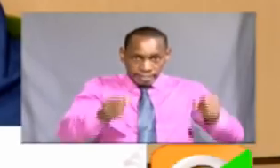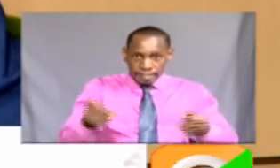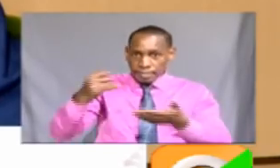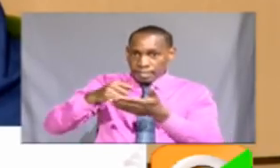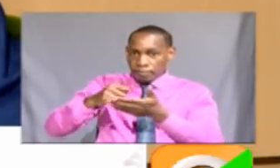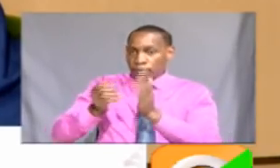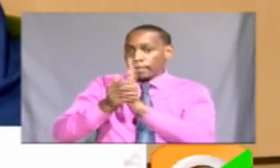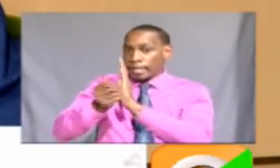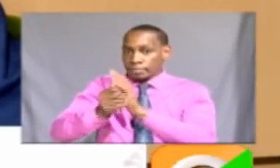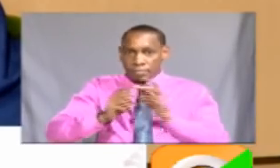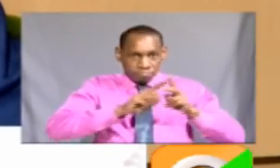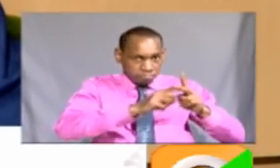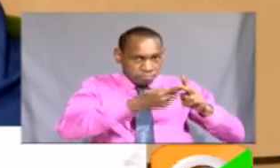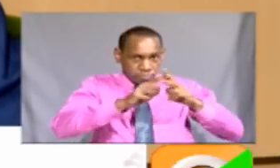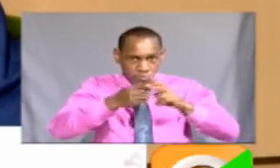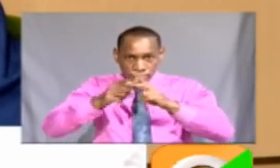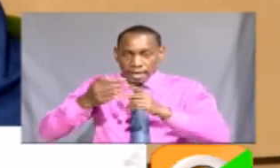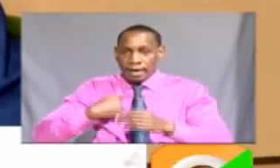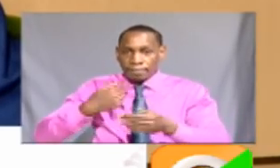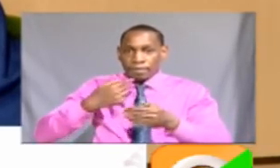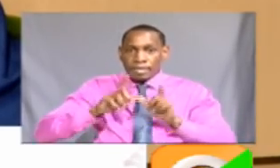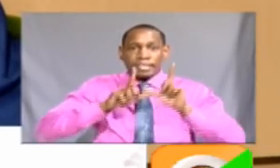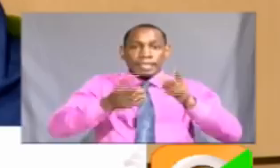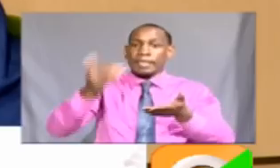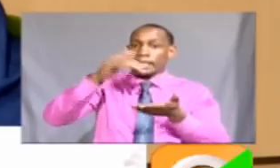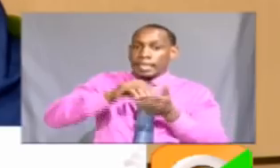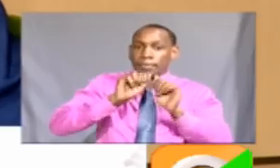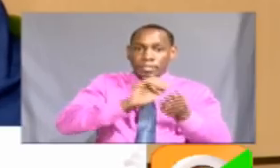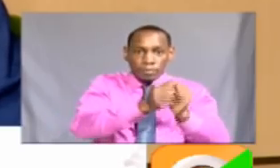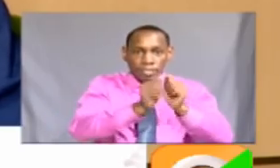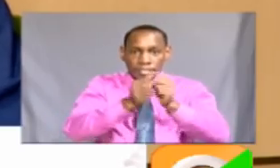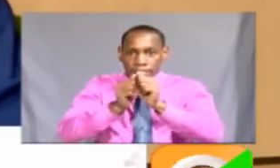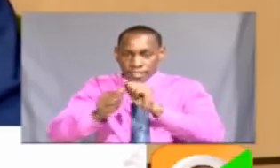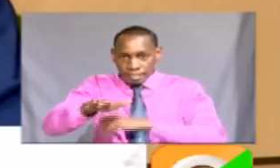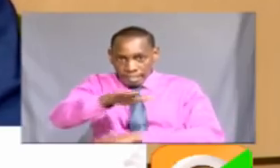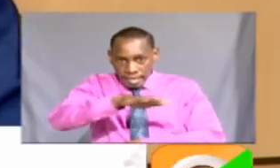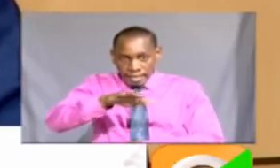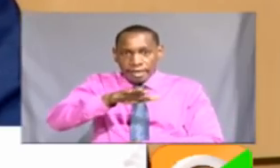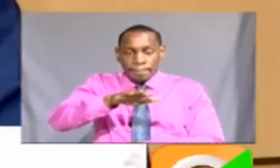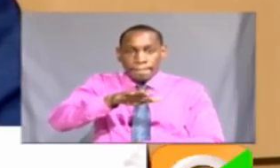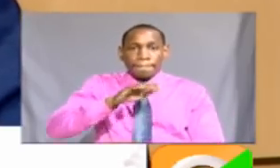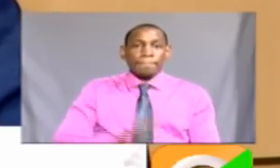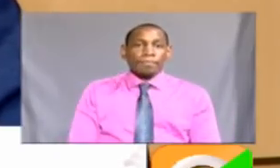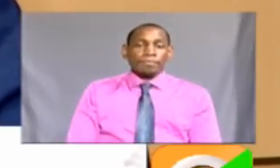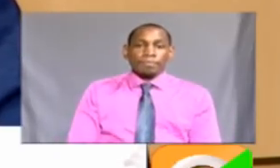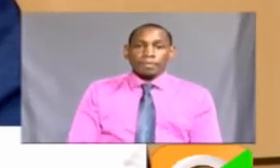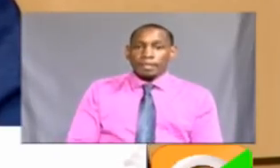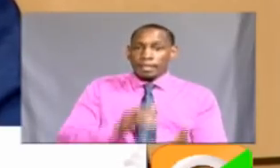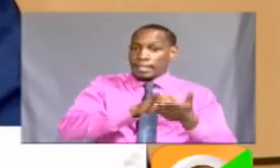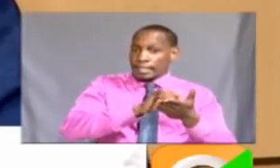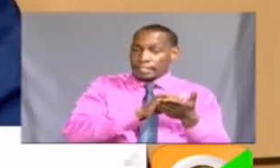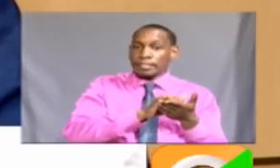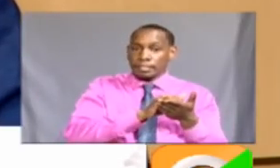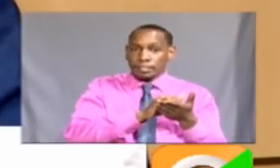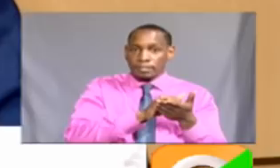then get approval again to change the facade of that whole area. So those are,